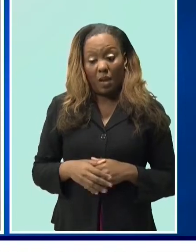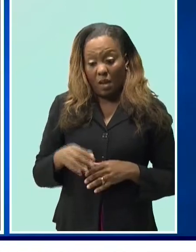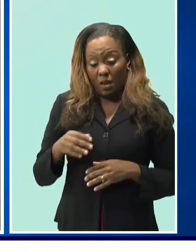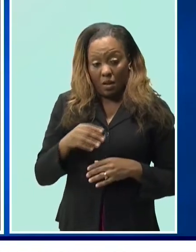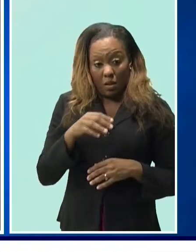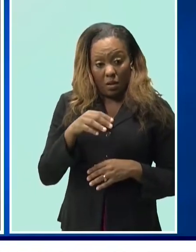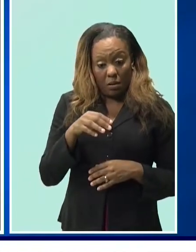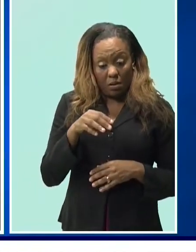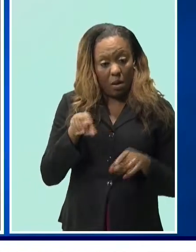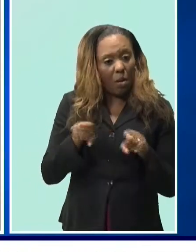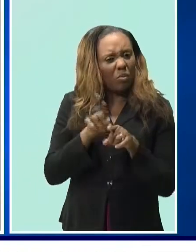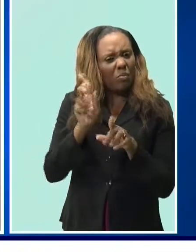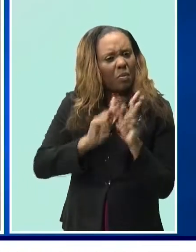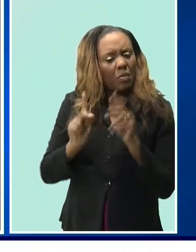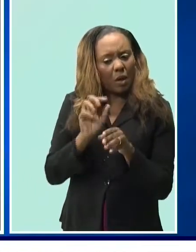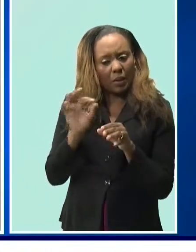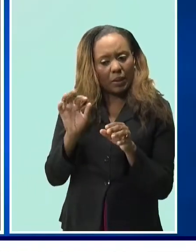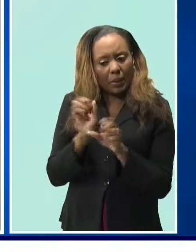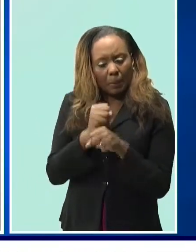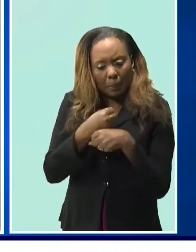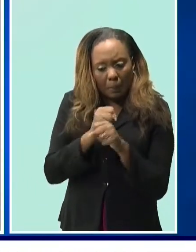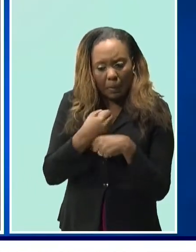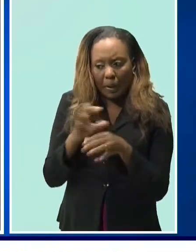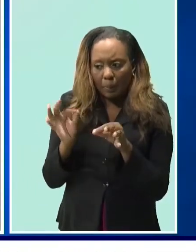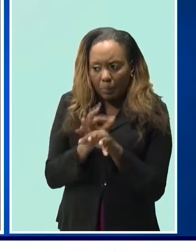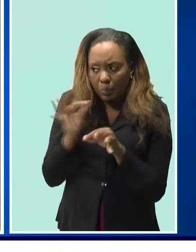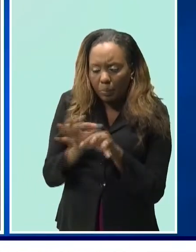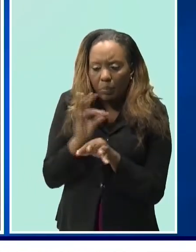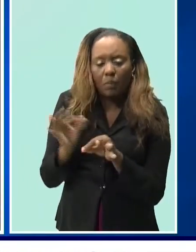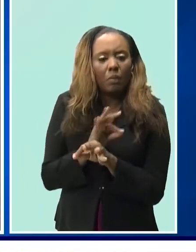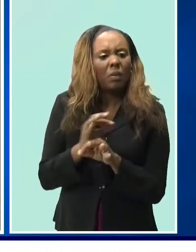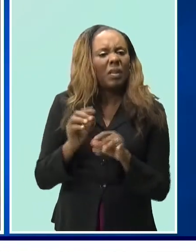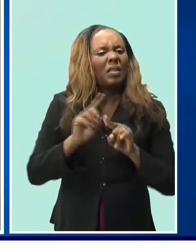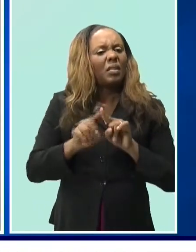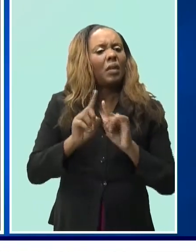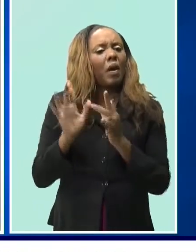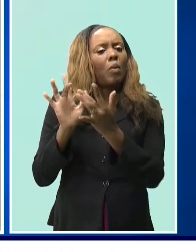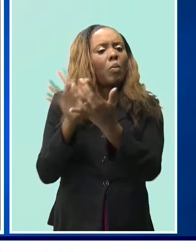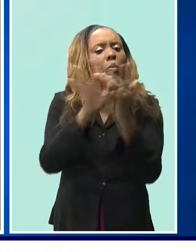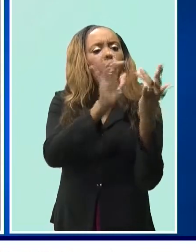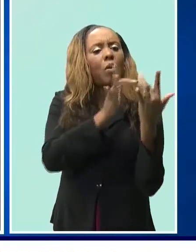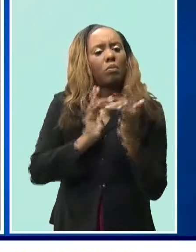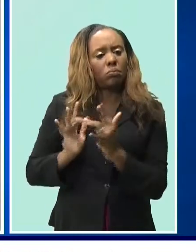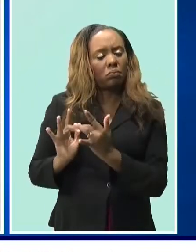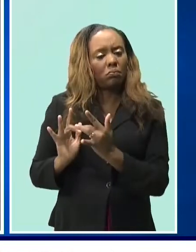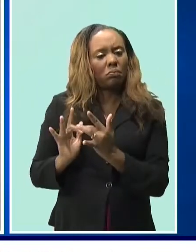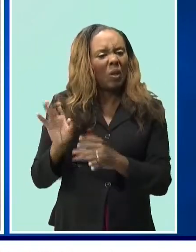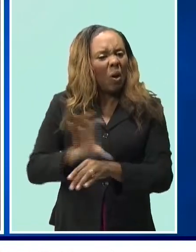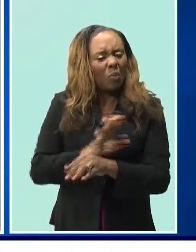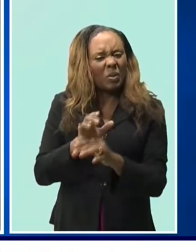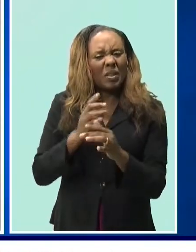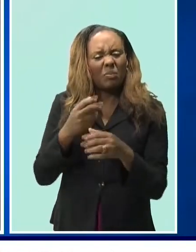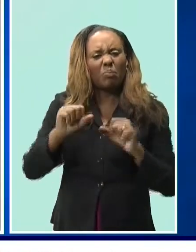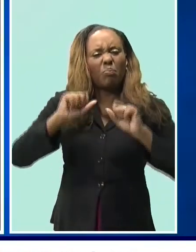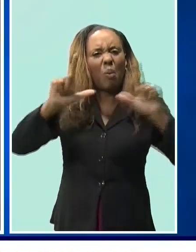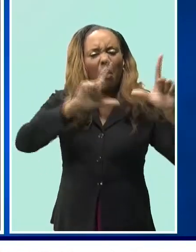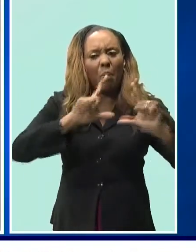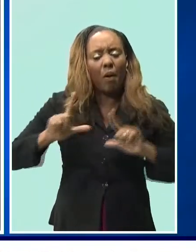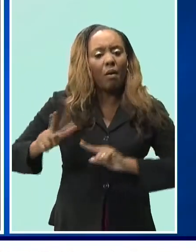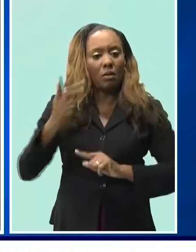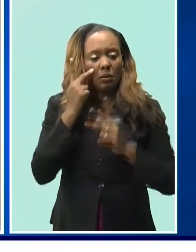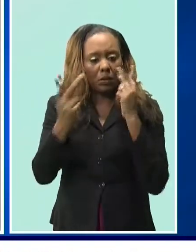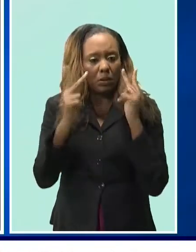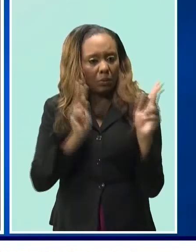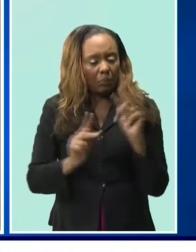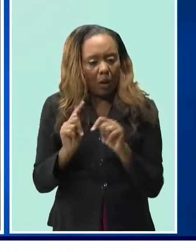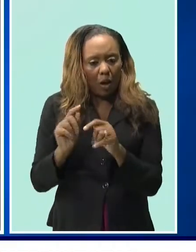masks. There are many different websites that offer guidelines on the making of masks. There's some variation.